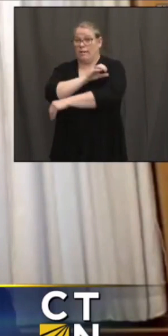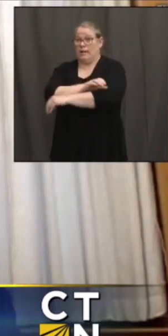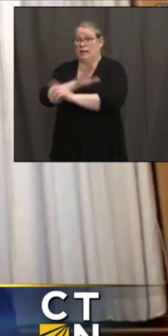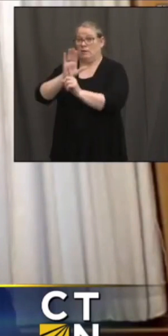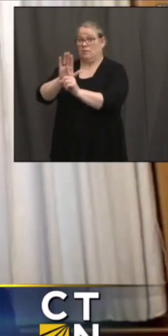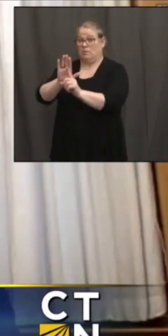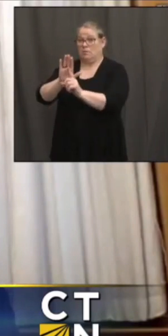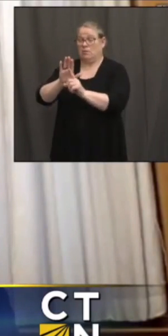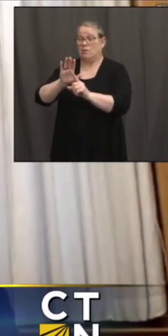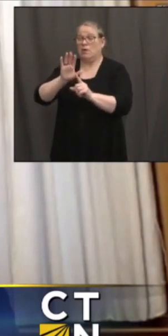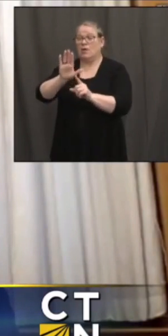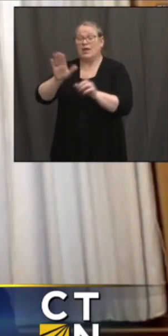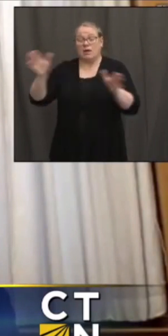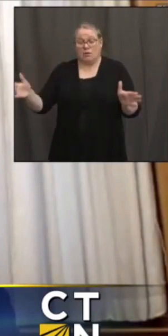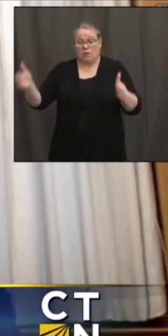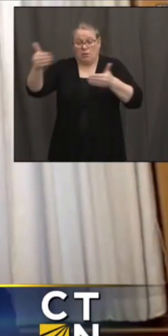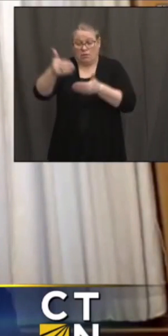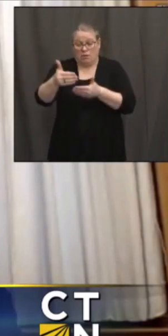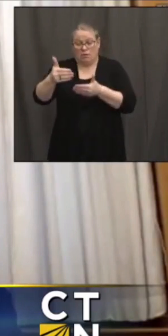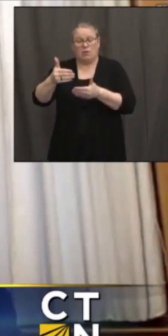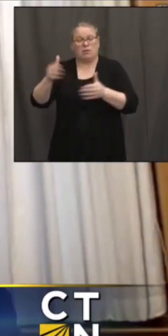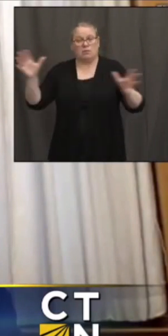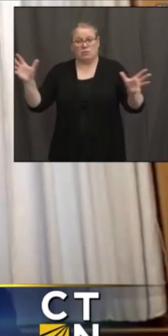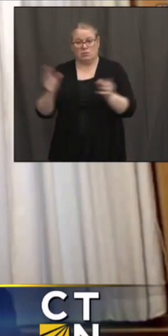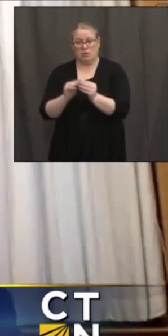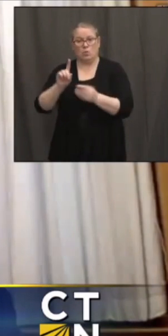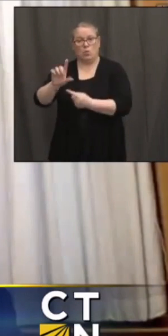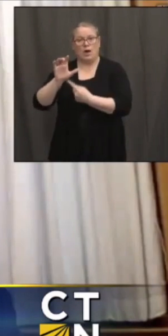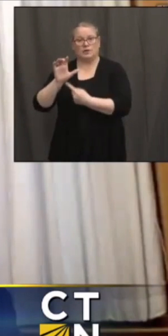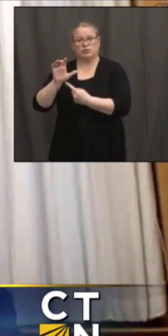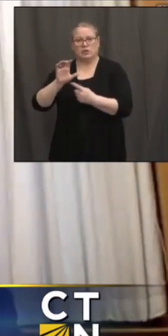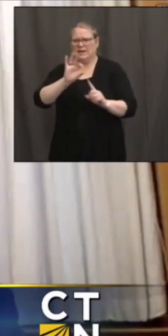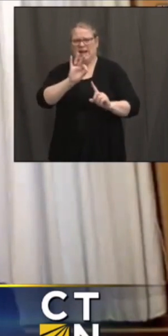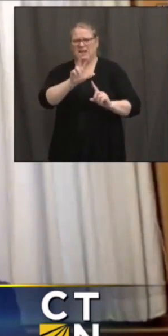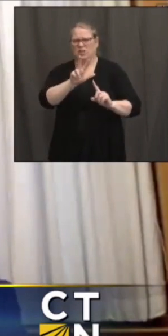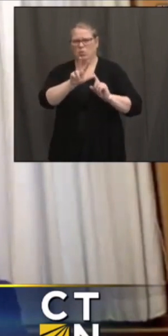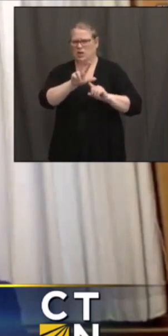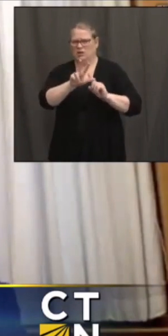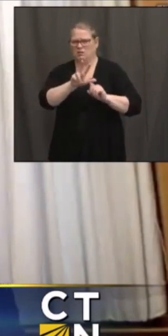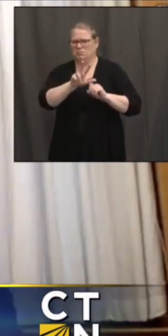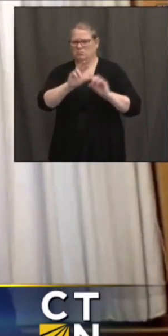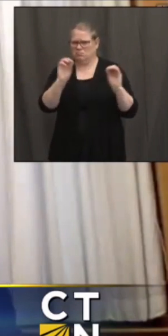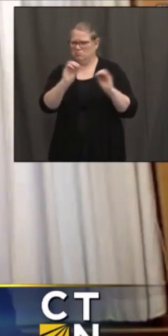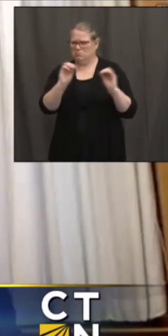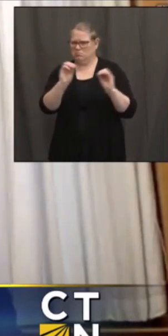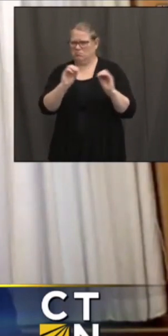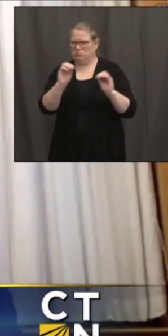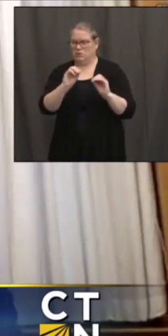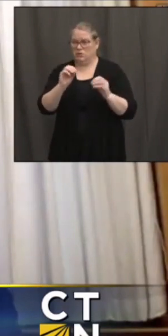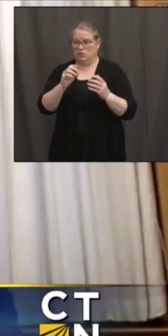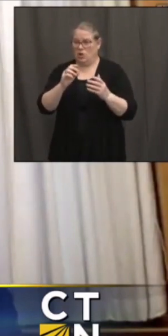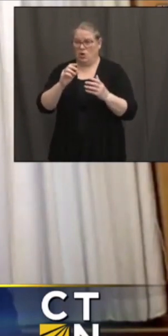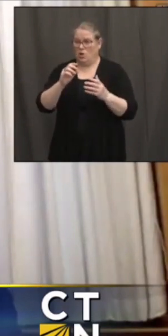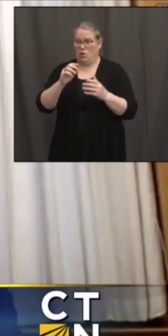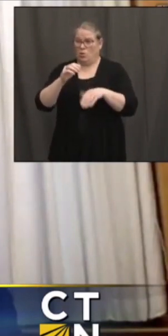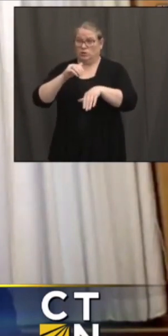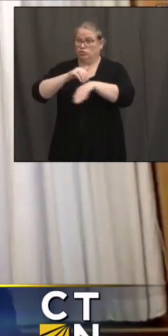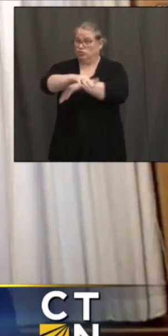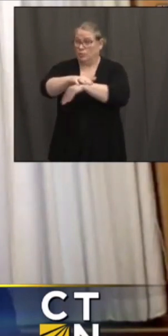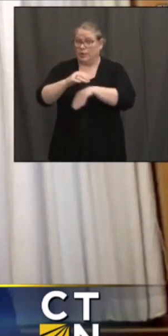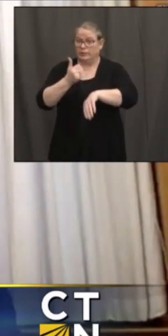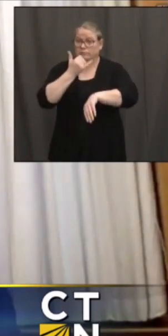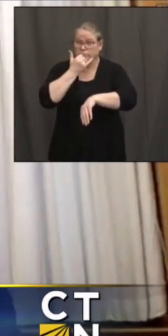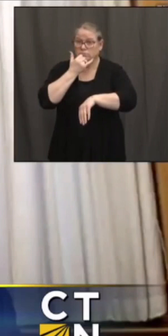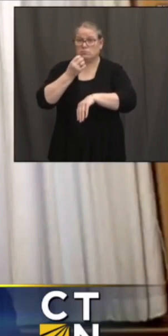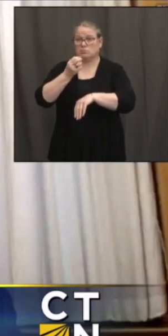trays of Moderna vaccine come in quantities of 100. There's no such thing as 93. So either there was some sort of shipping defect, or maybe somebody